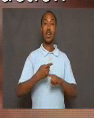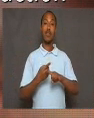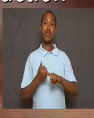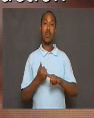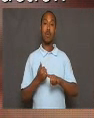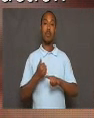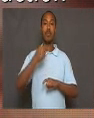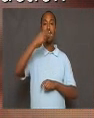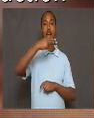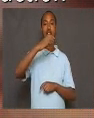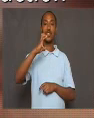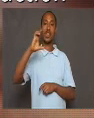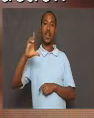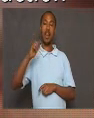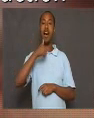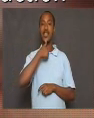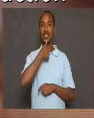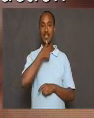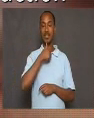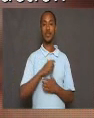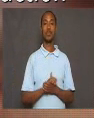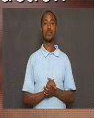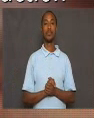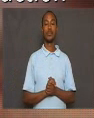from hydrochloric acid.